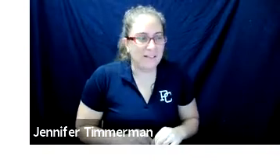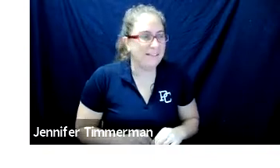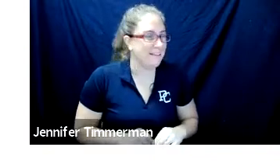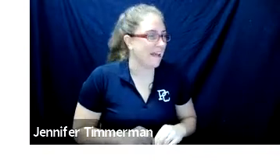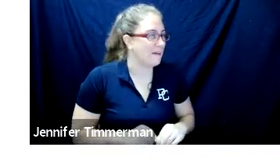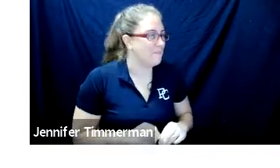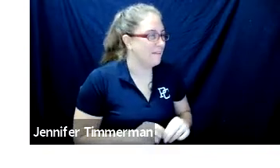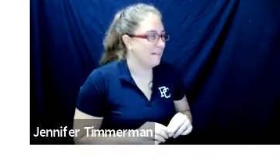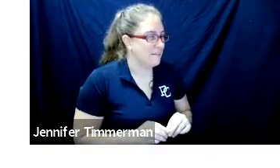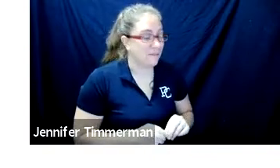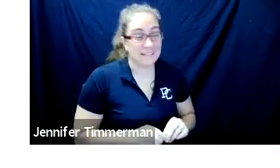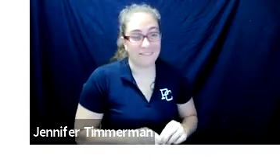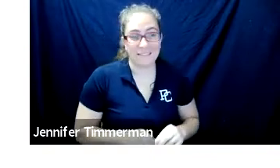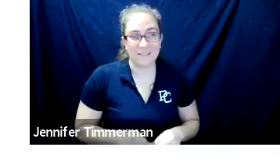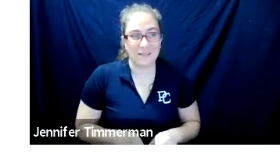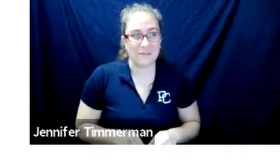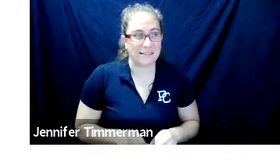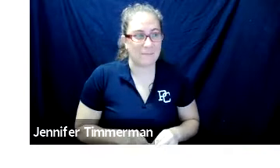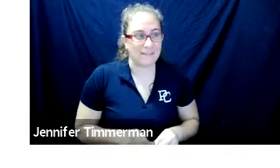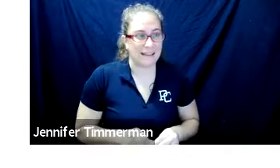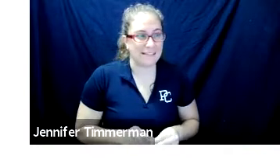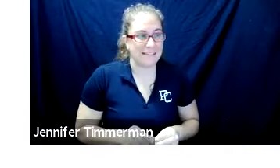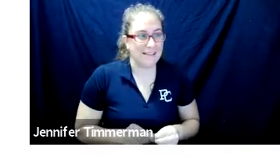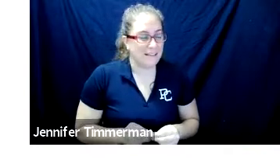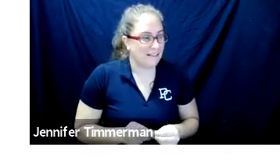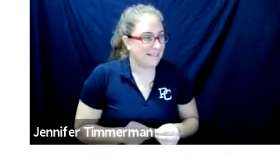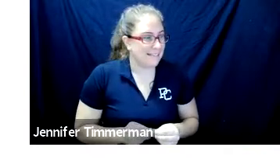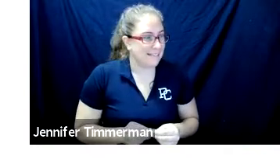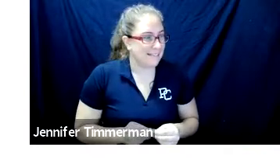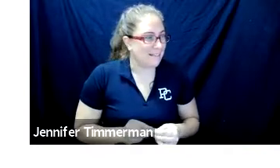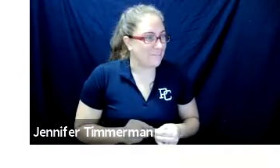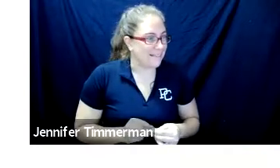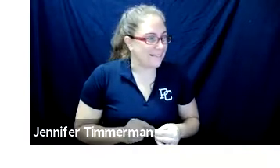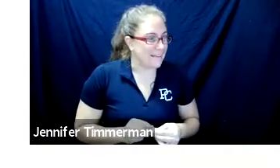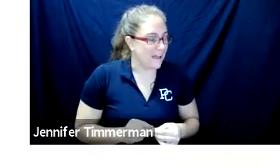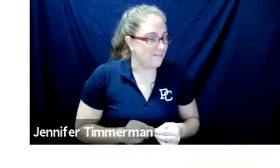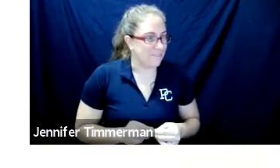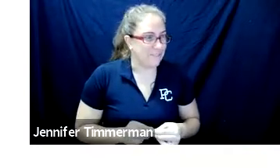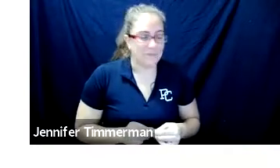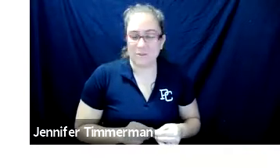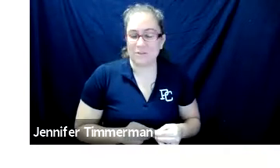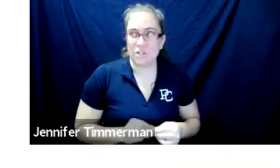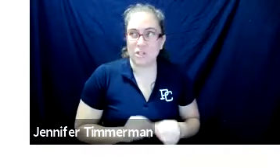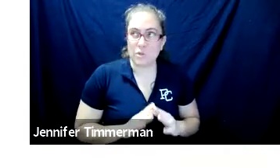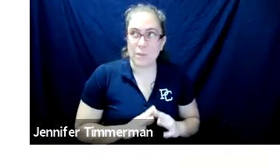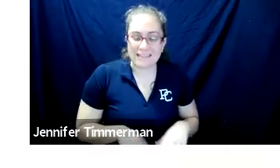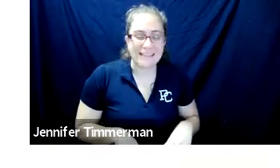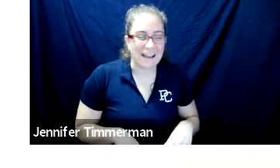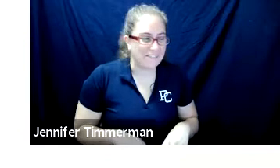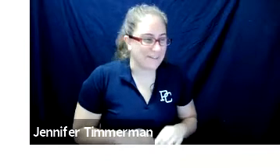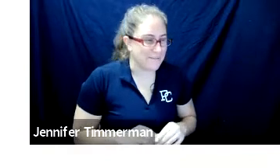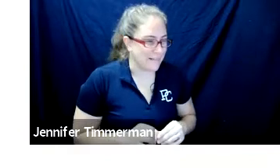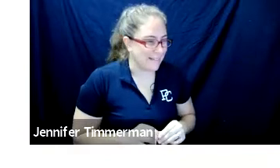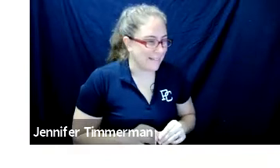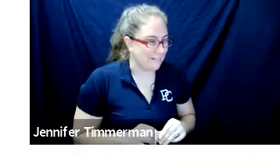uncomfortable. I would definitely love to be able to help you guys sign the best of to the best